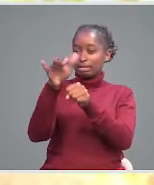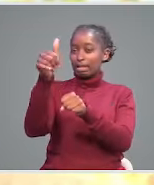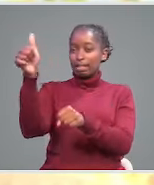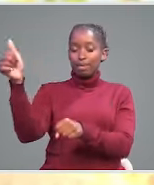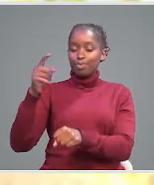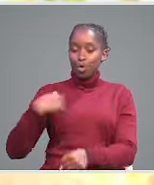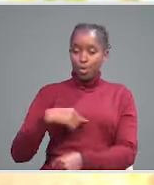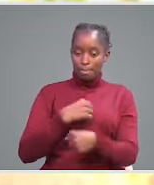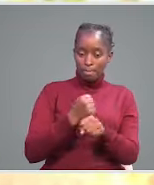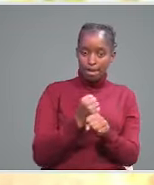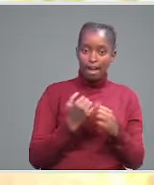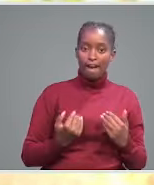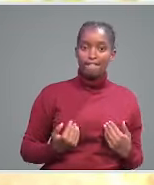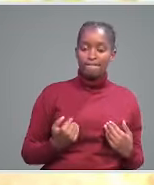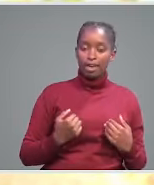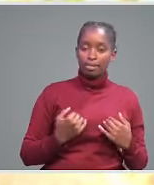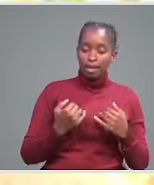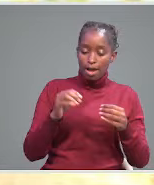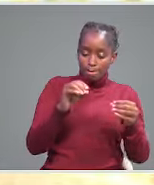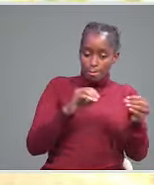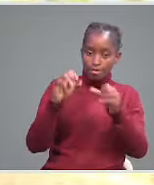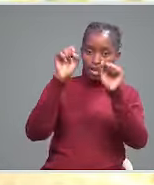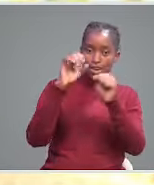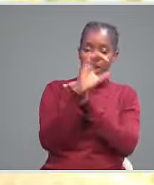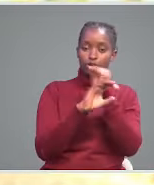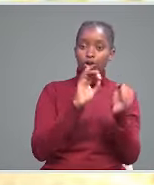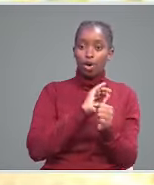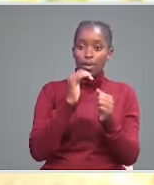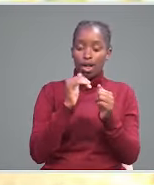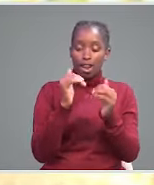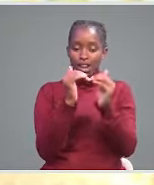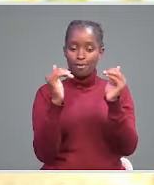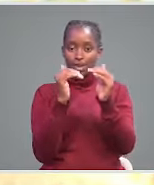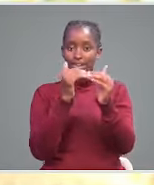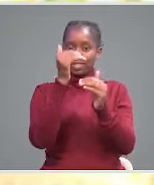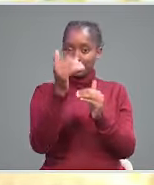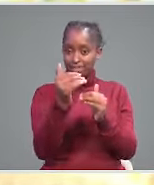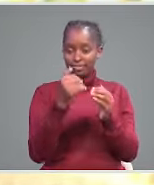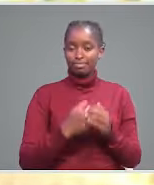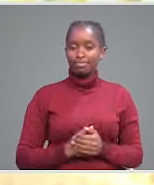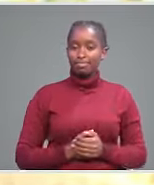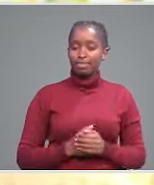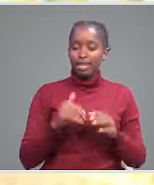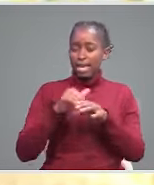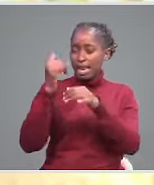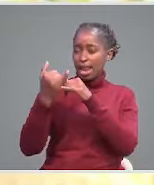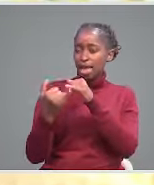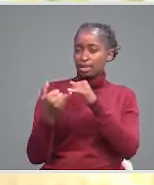we crafted to take our country to the next level. Over the past two